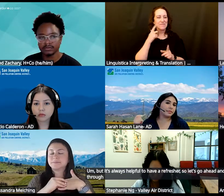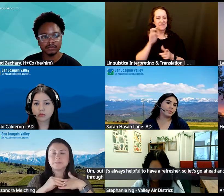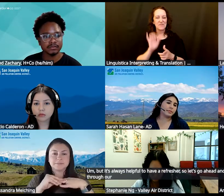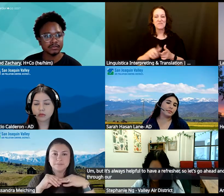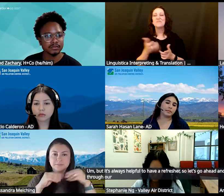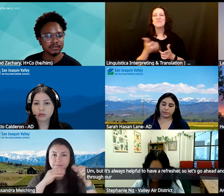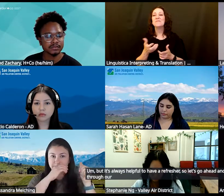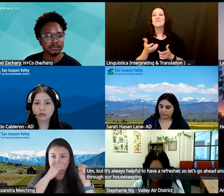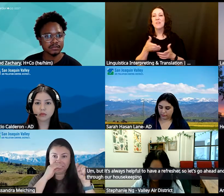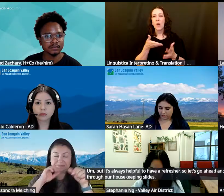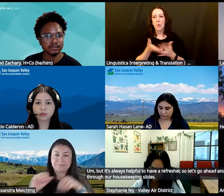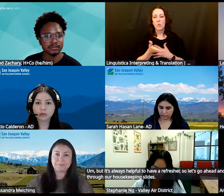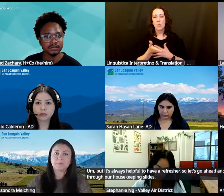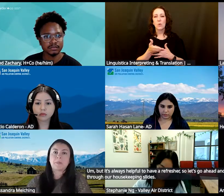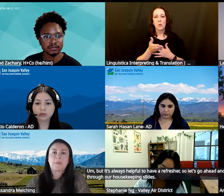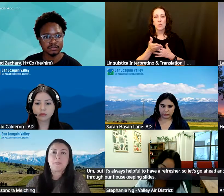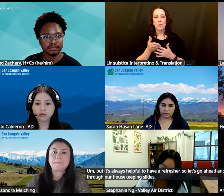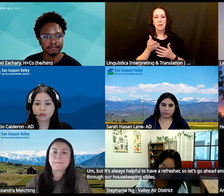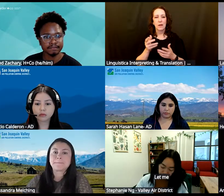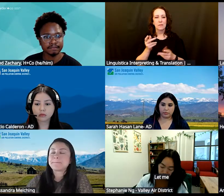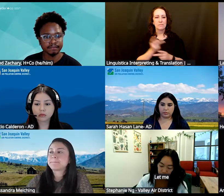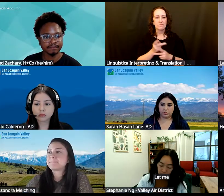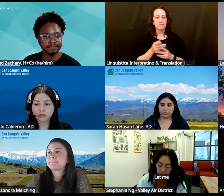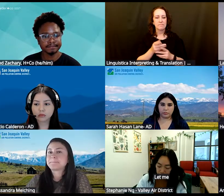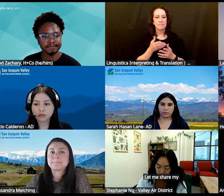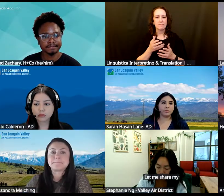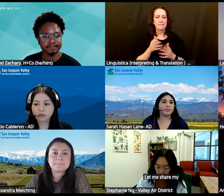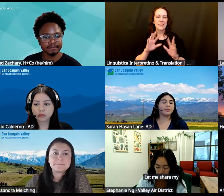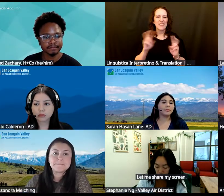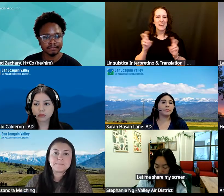housekeeping slides. Let me share my screen.